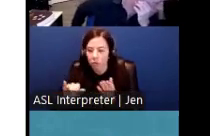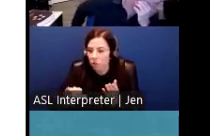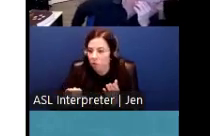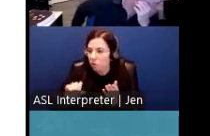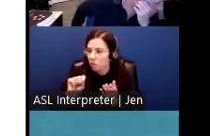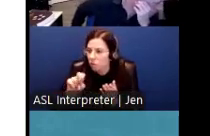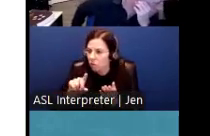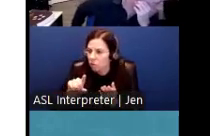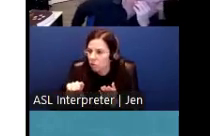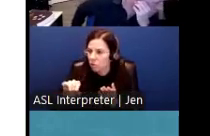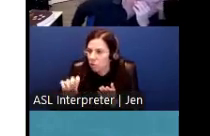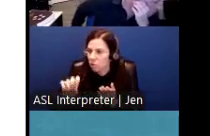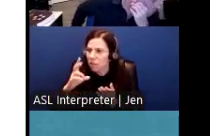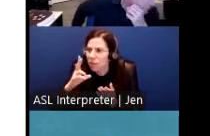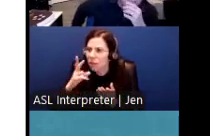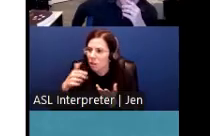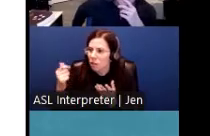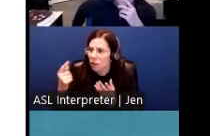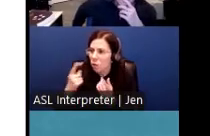on.